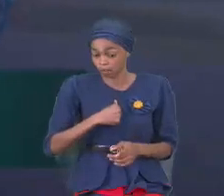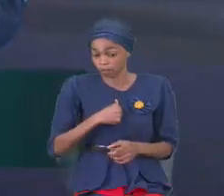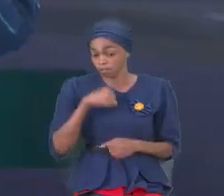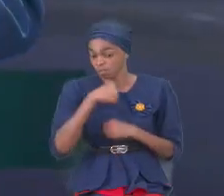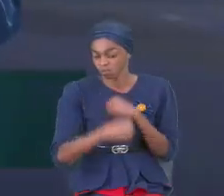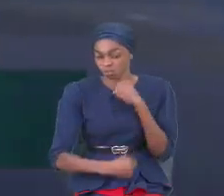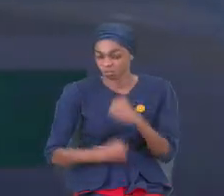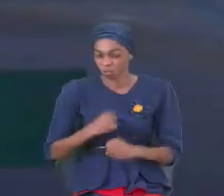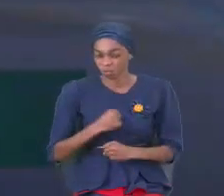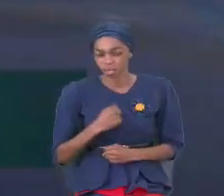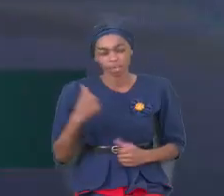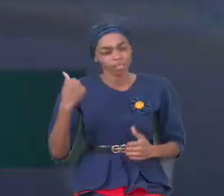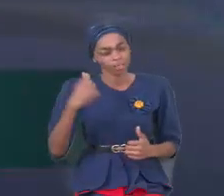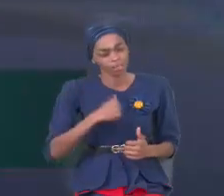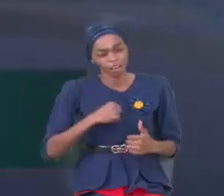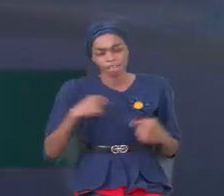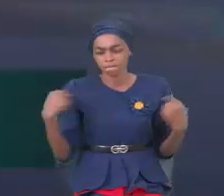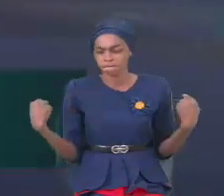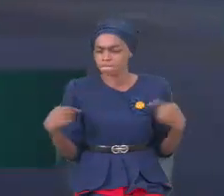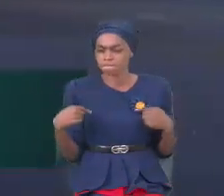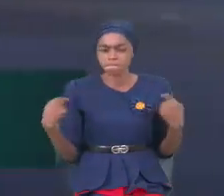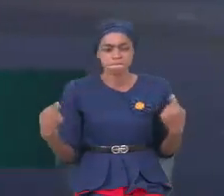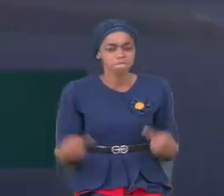and self-afflicted